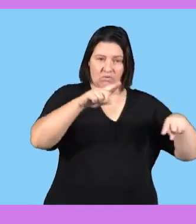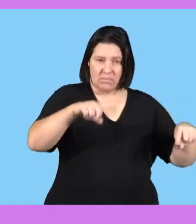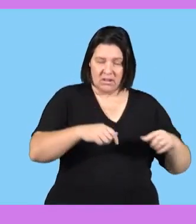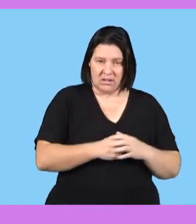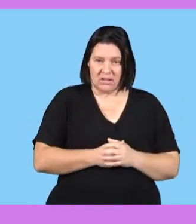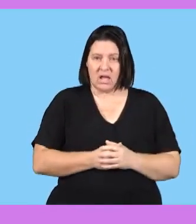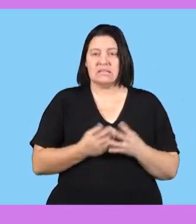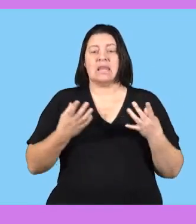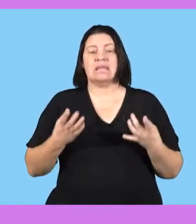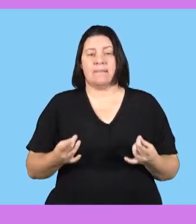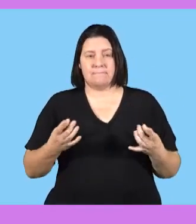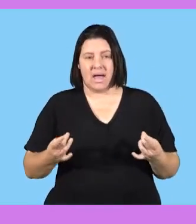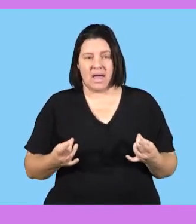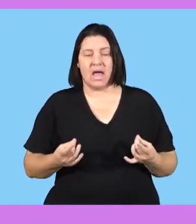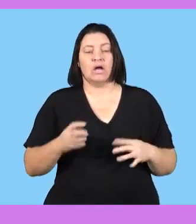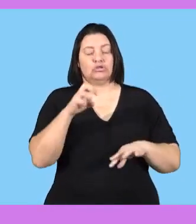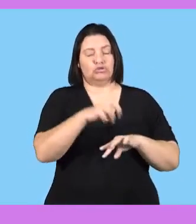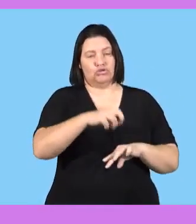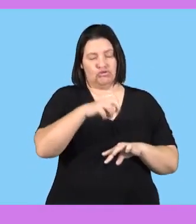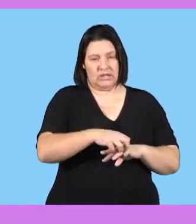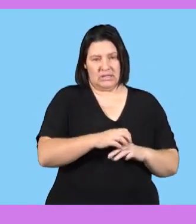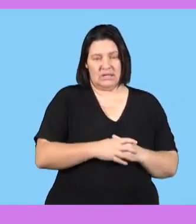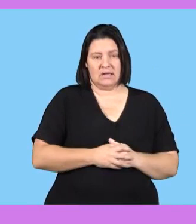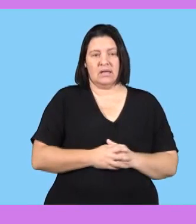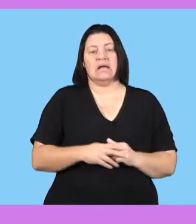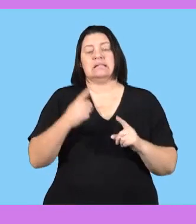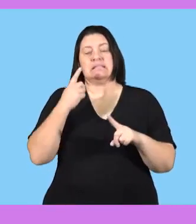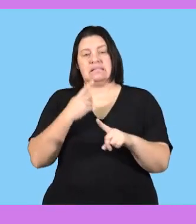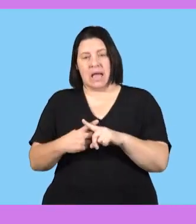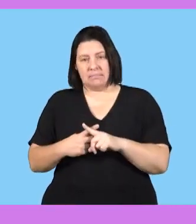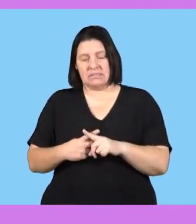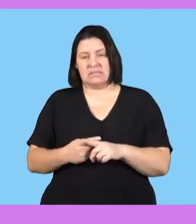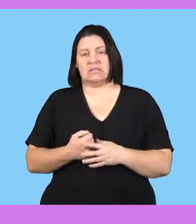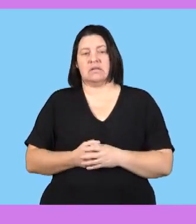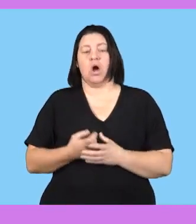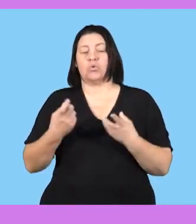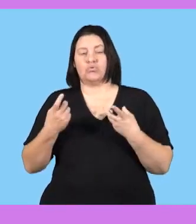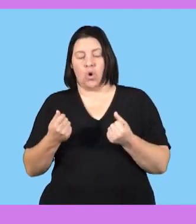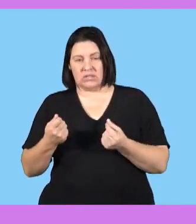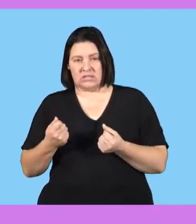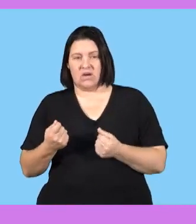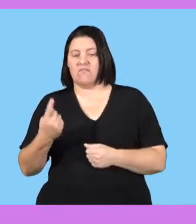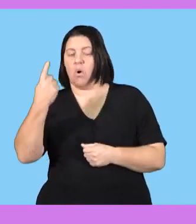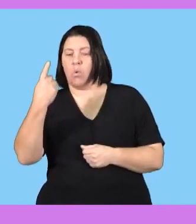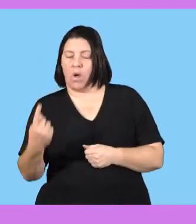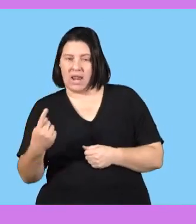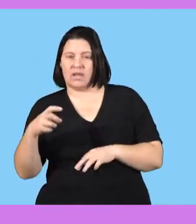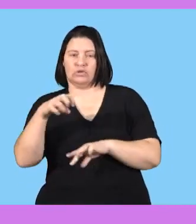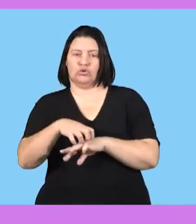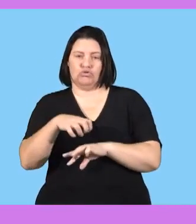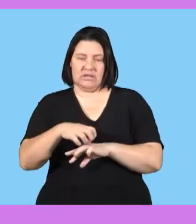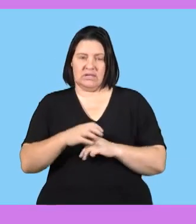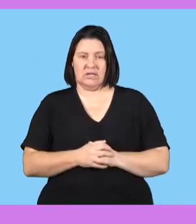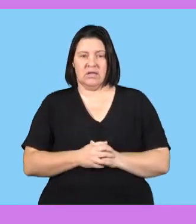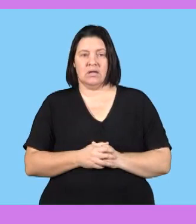independent variable, which is the number of pieces of jewelry. We multiply it by the cost of one